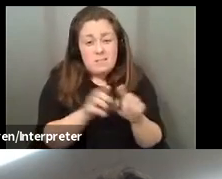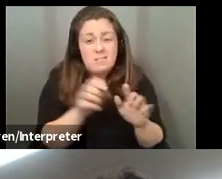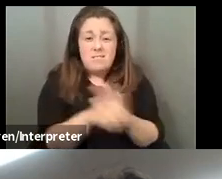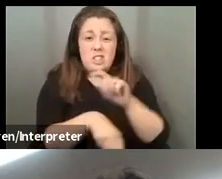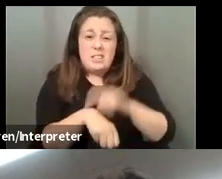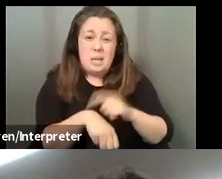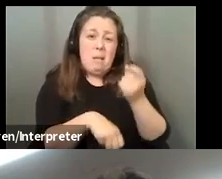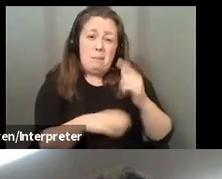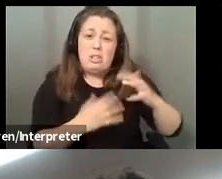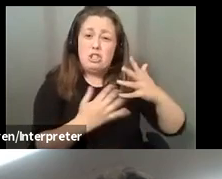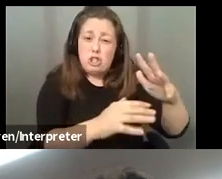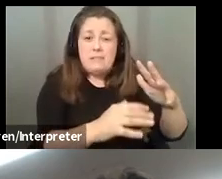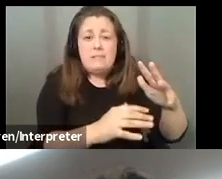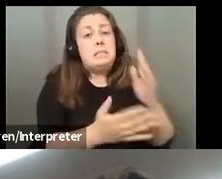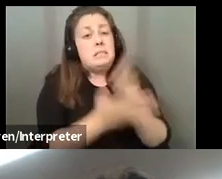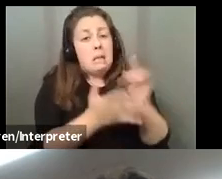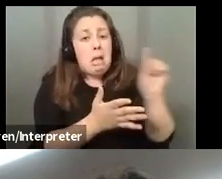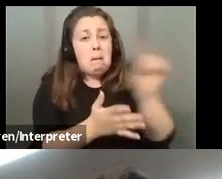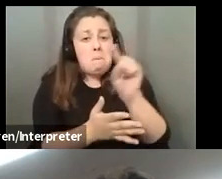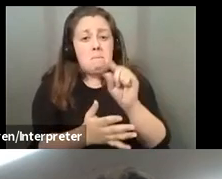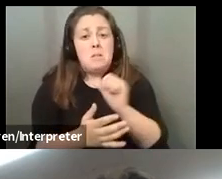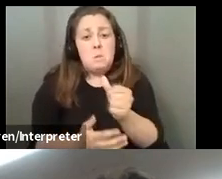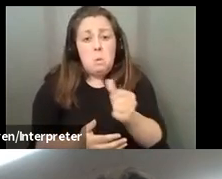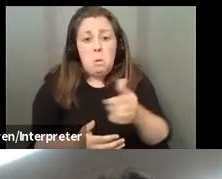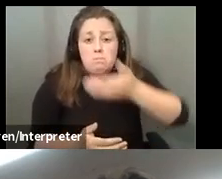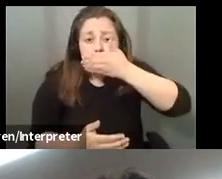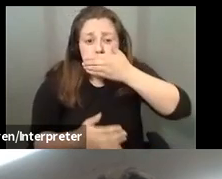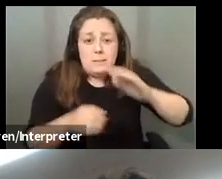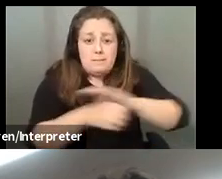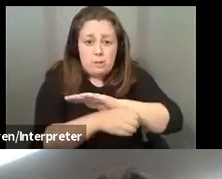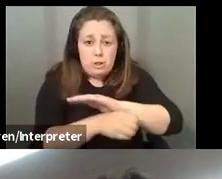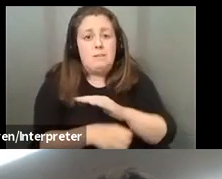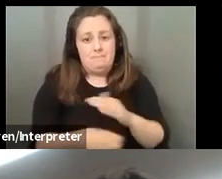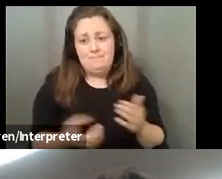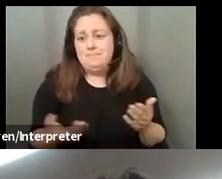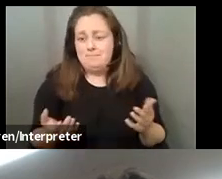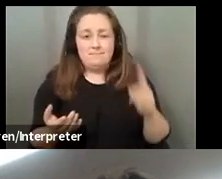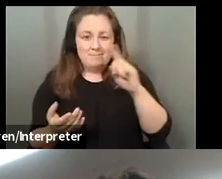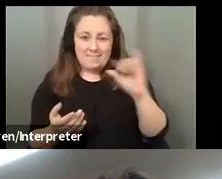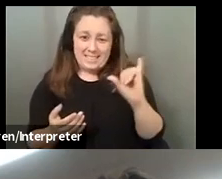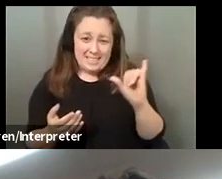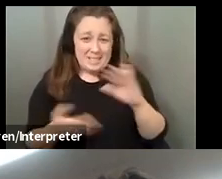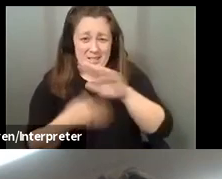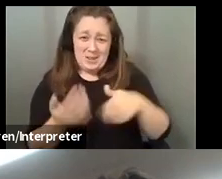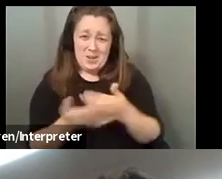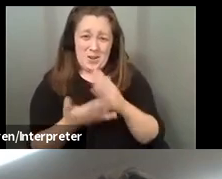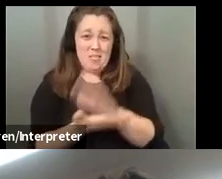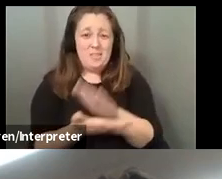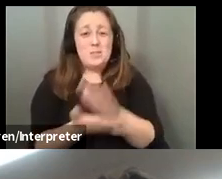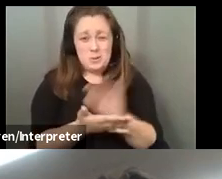always have their mask covering their nose. That's kind of like a whole school-wide problem overall with all the schools, I think,